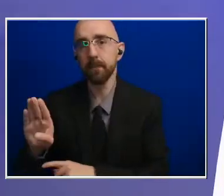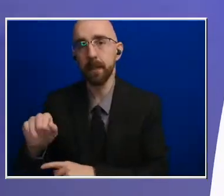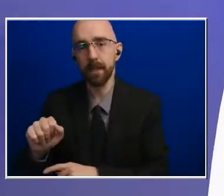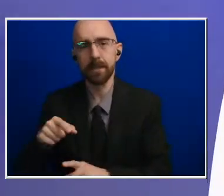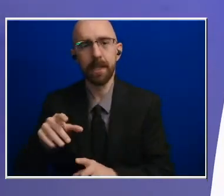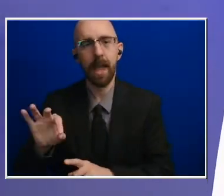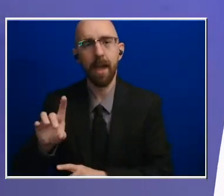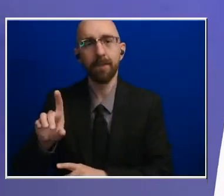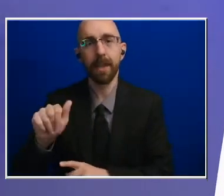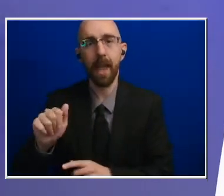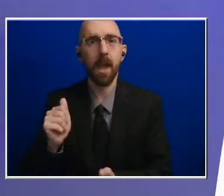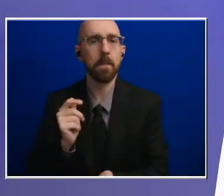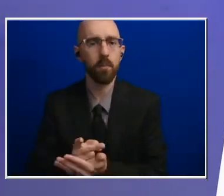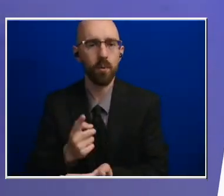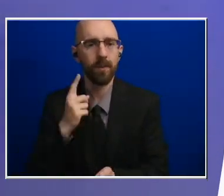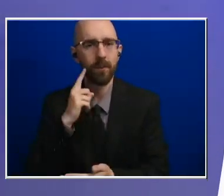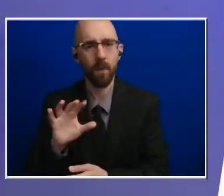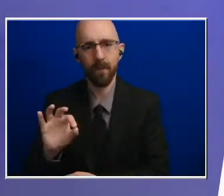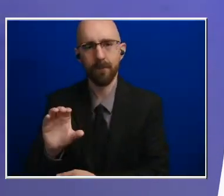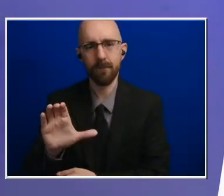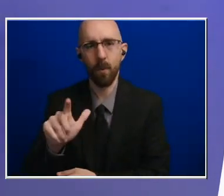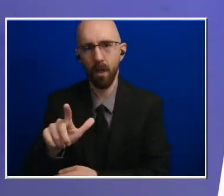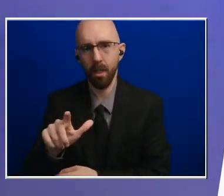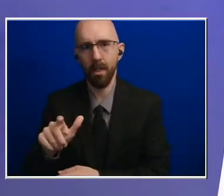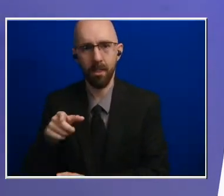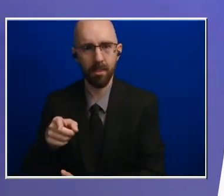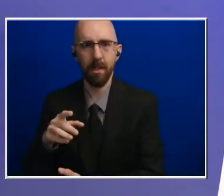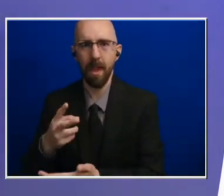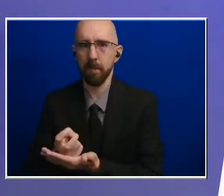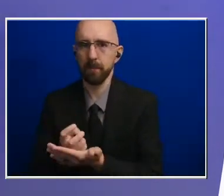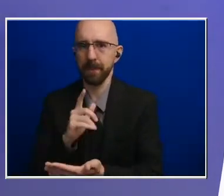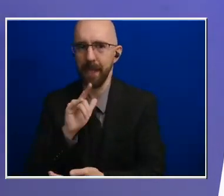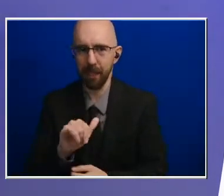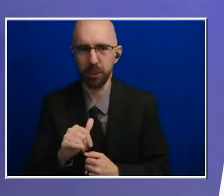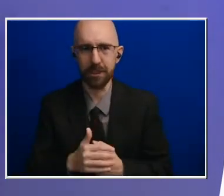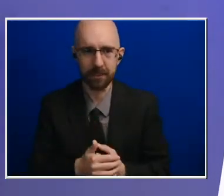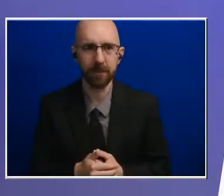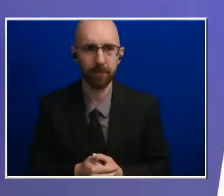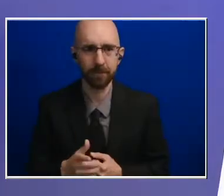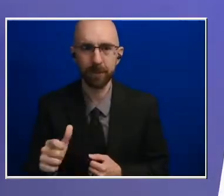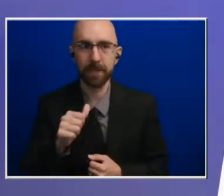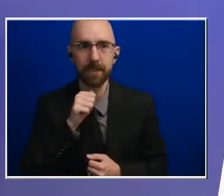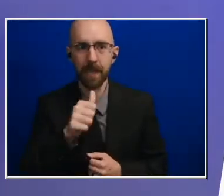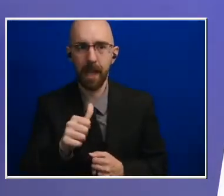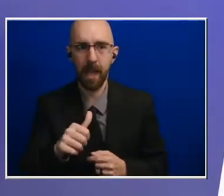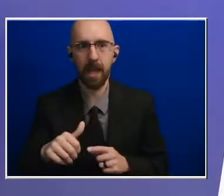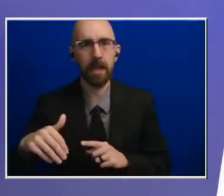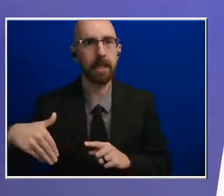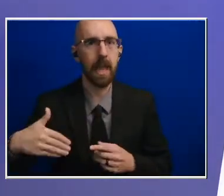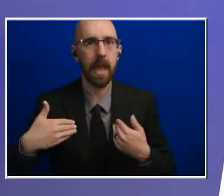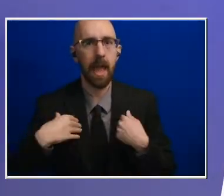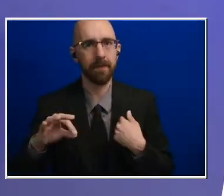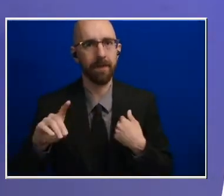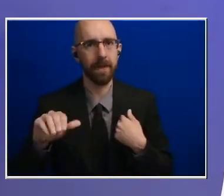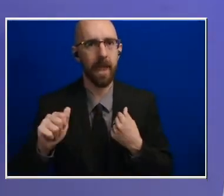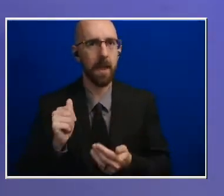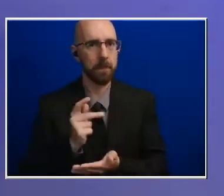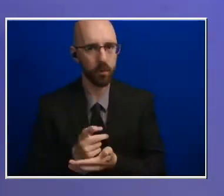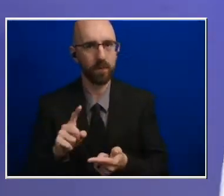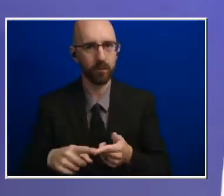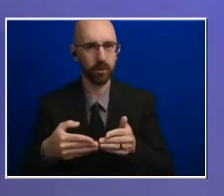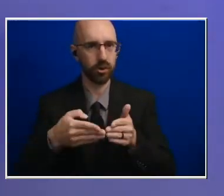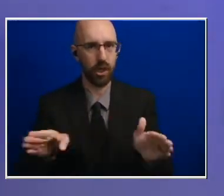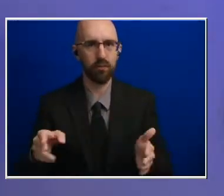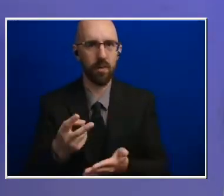treat focal epilepsy, actually. So it does not yet have FDA approval to treat generalized epilepsy. So in